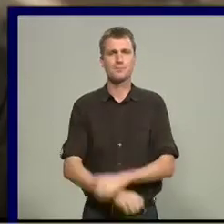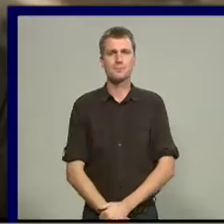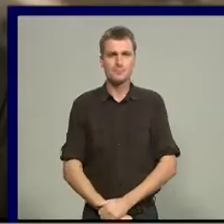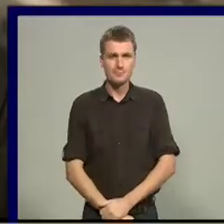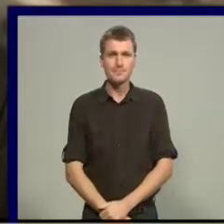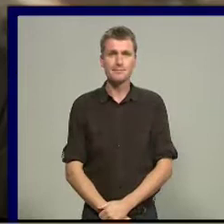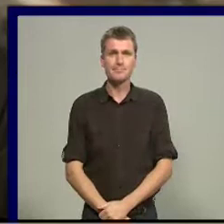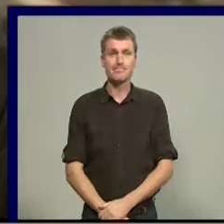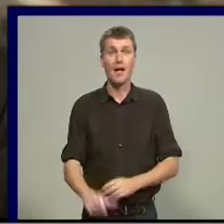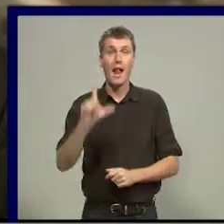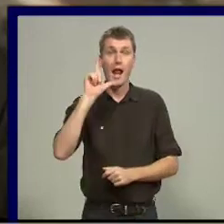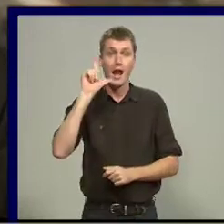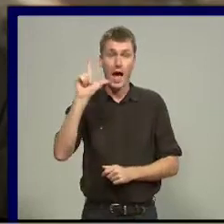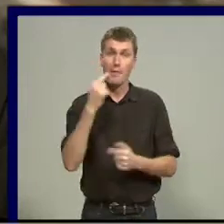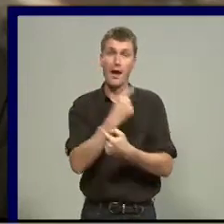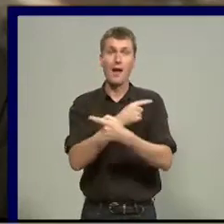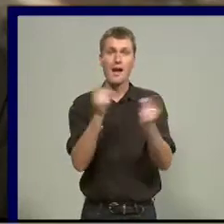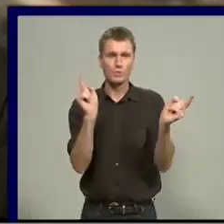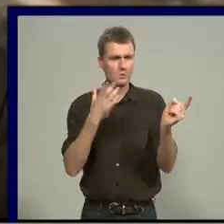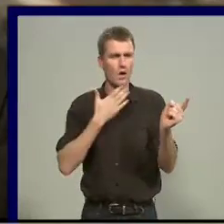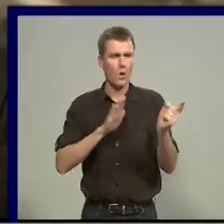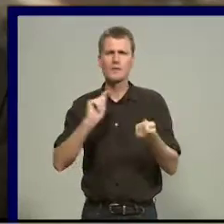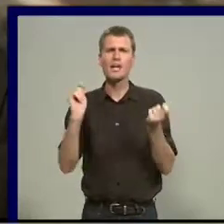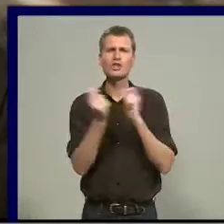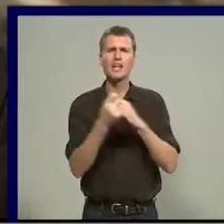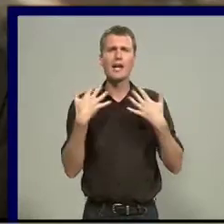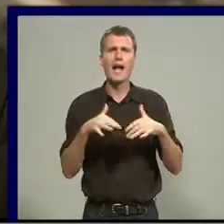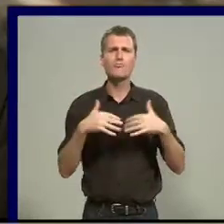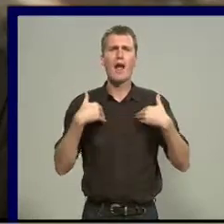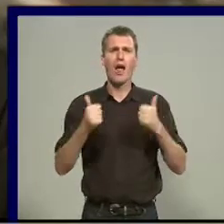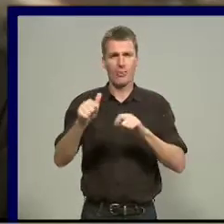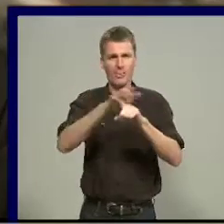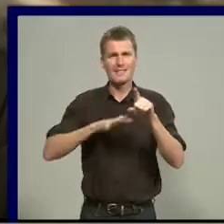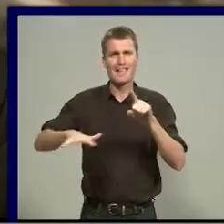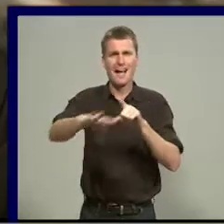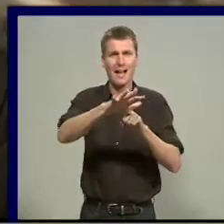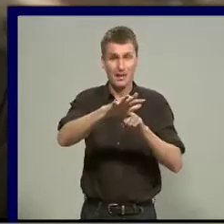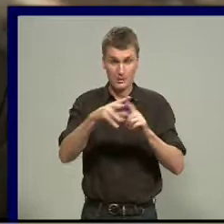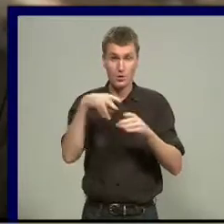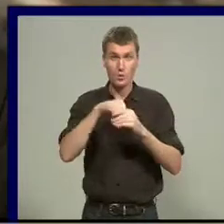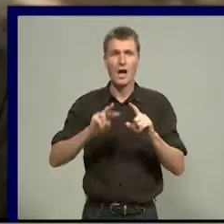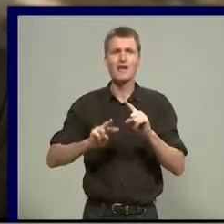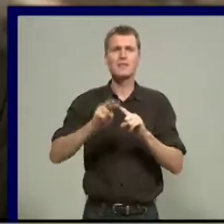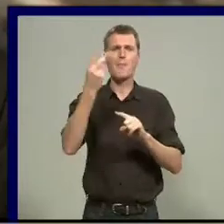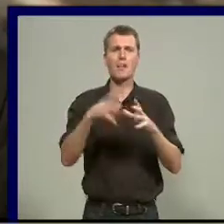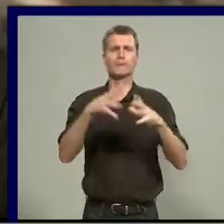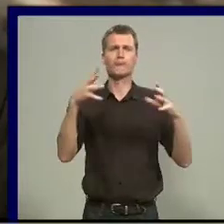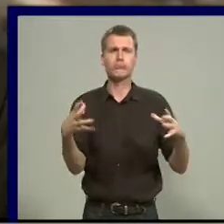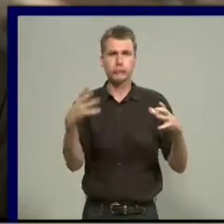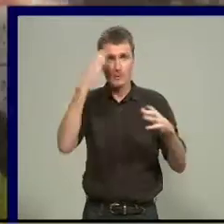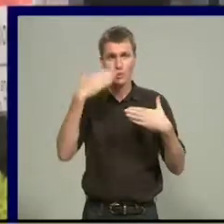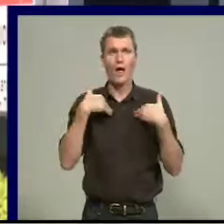Labor announced changes they plan to make to Canterbury's health sector, including doubling the number of mental health nurses working in